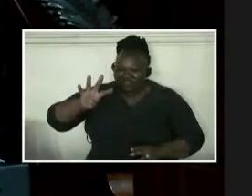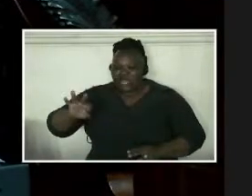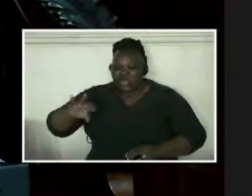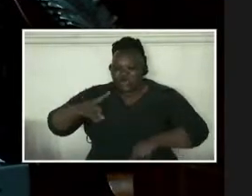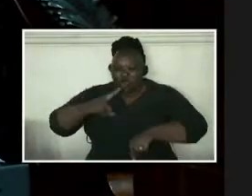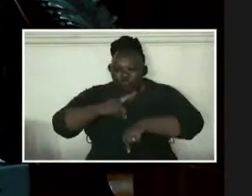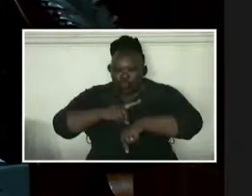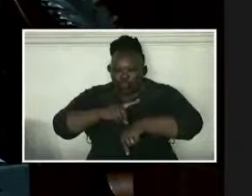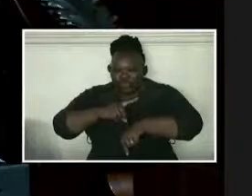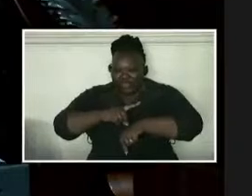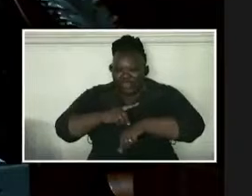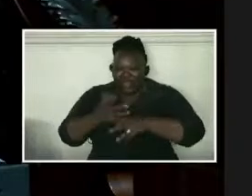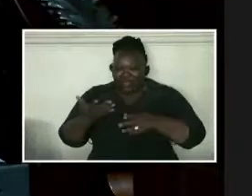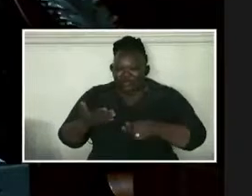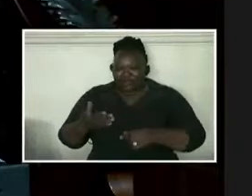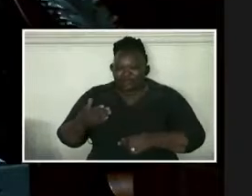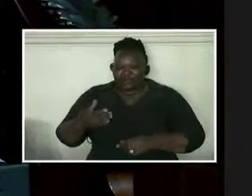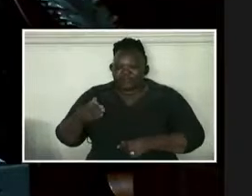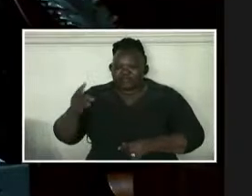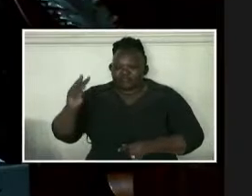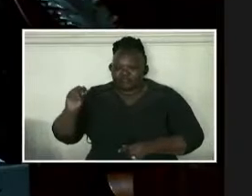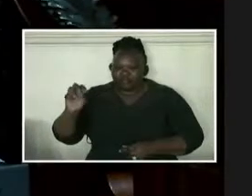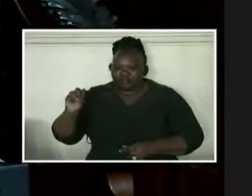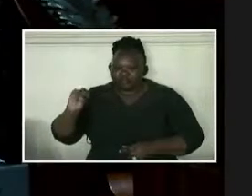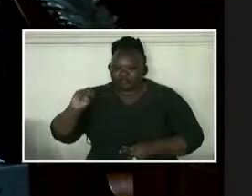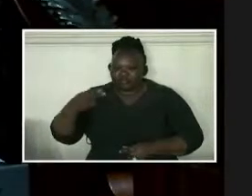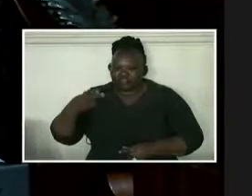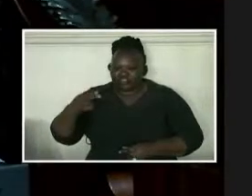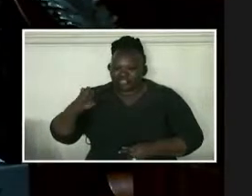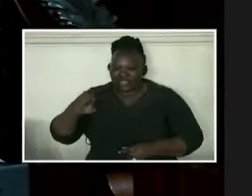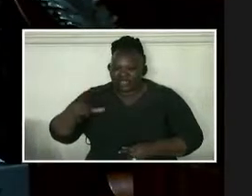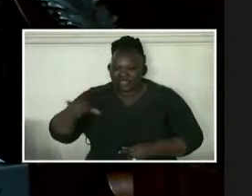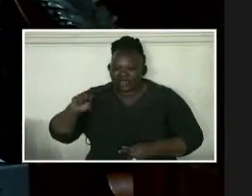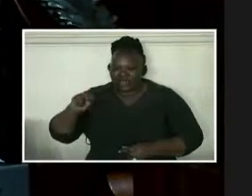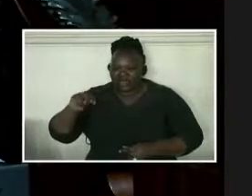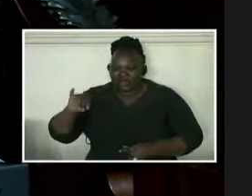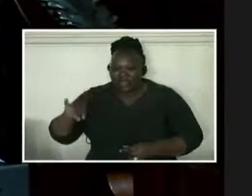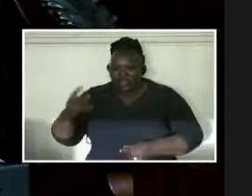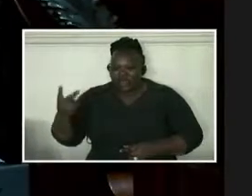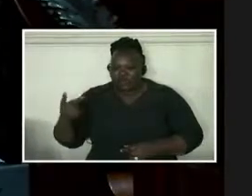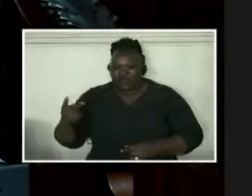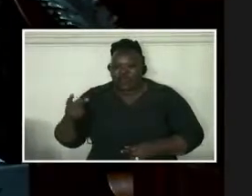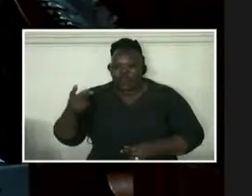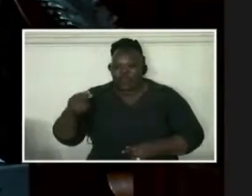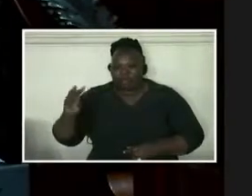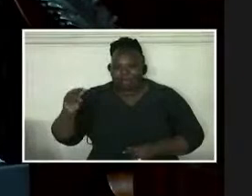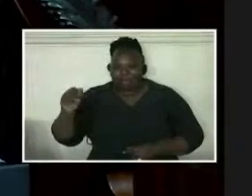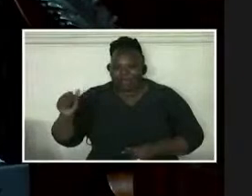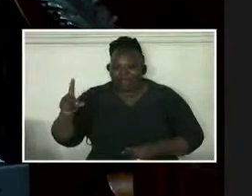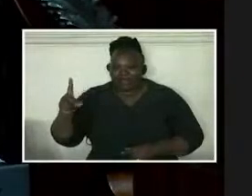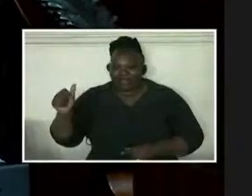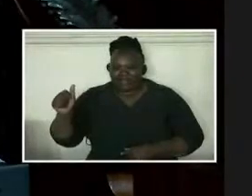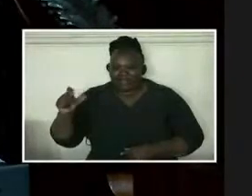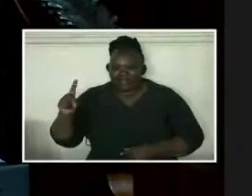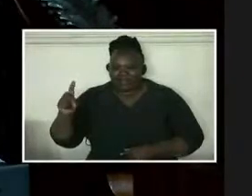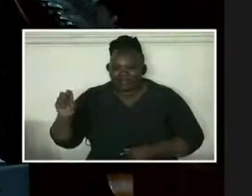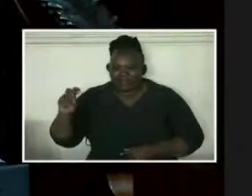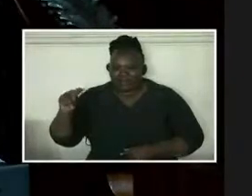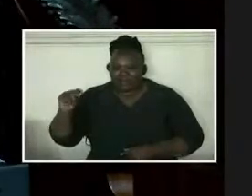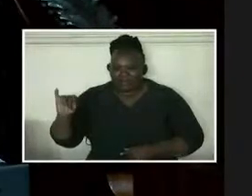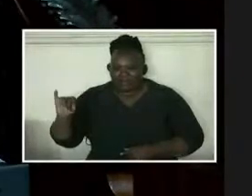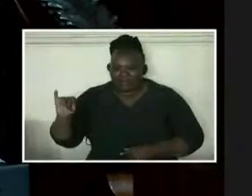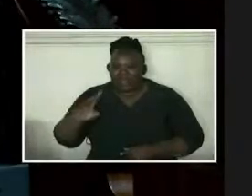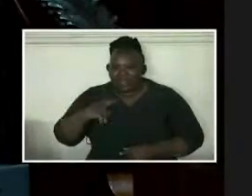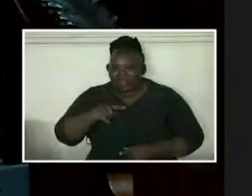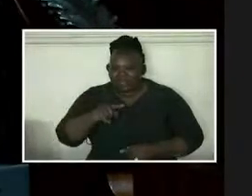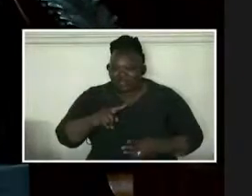machine and 258 nurses and 32 doctors emma tatum so that they are able to utilize this system these will be